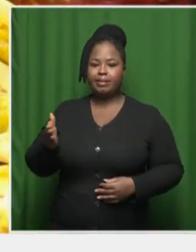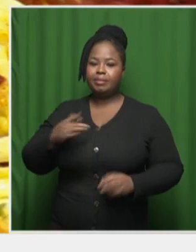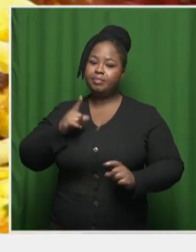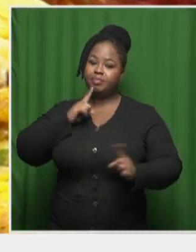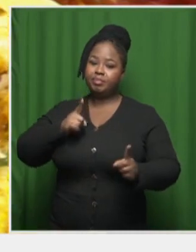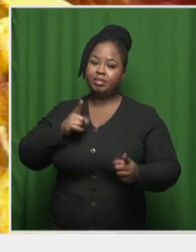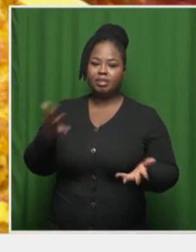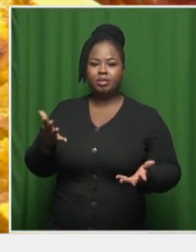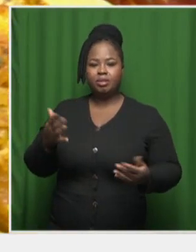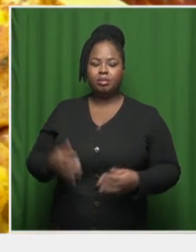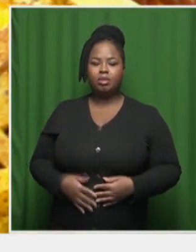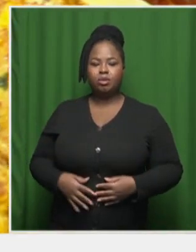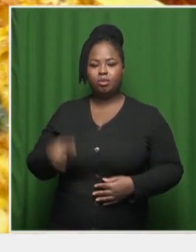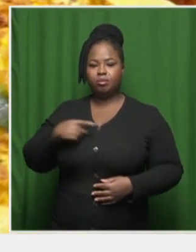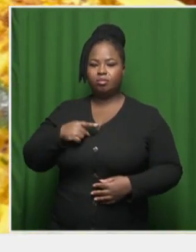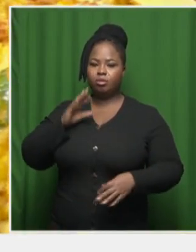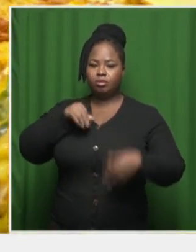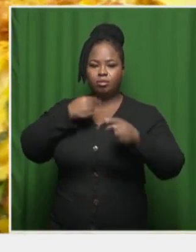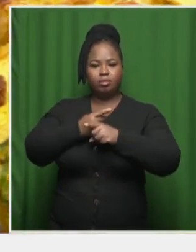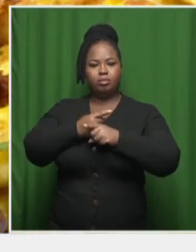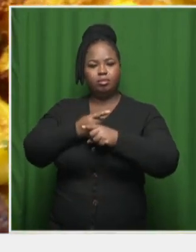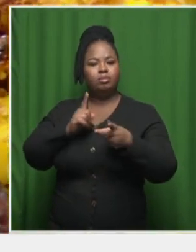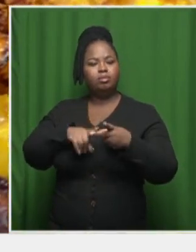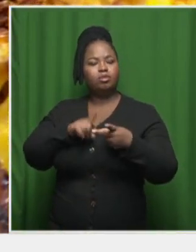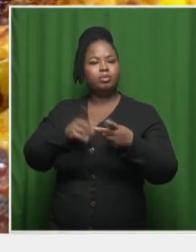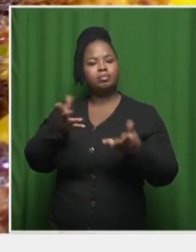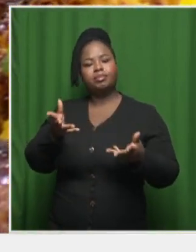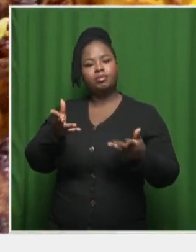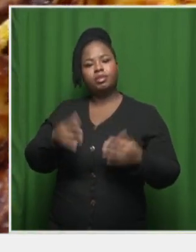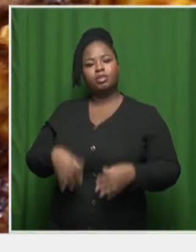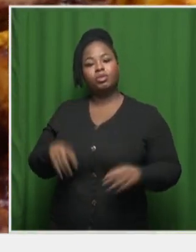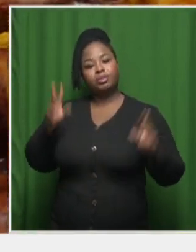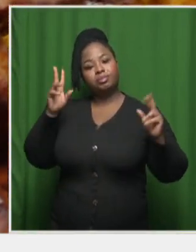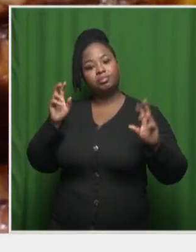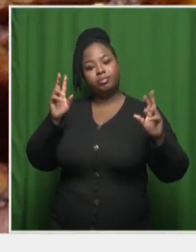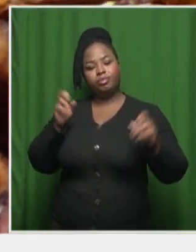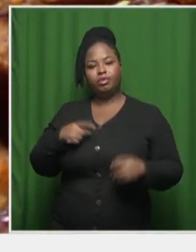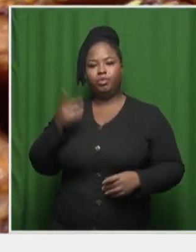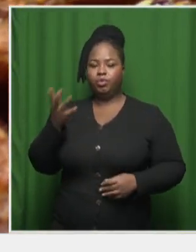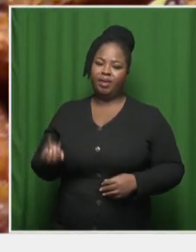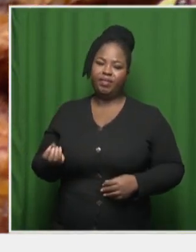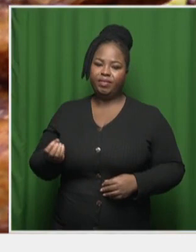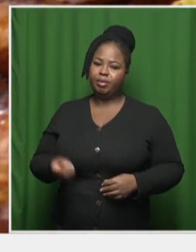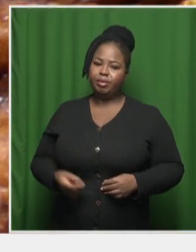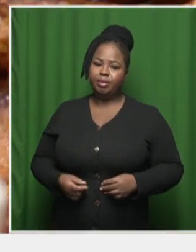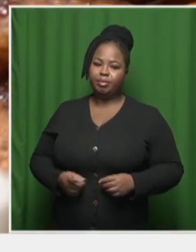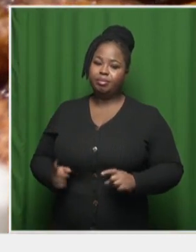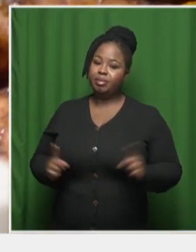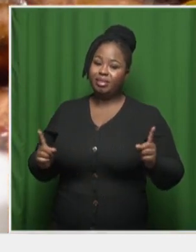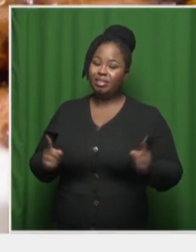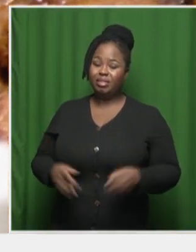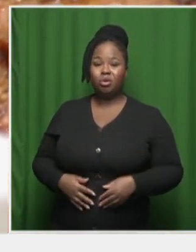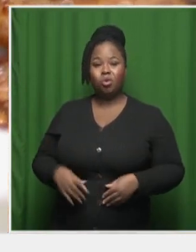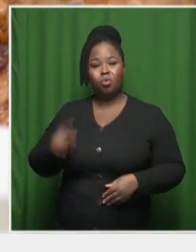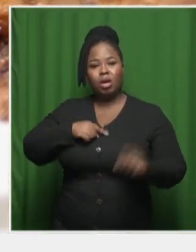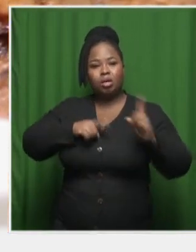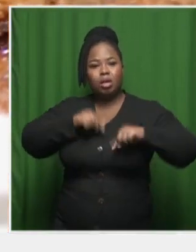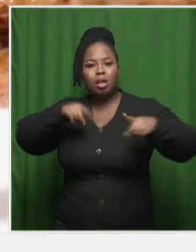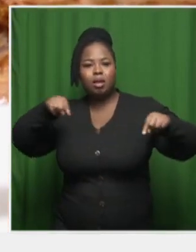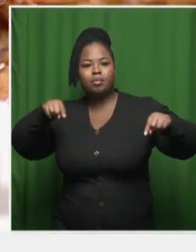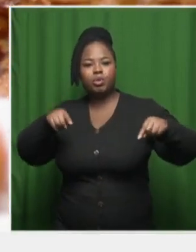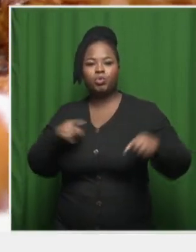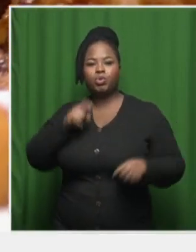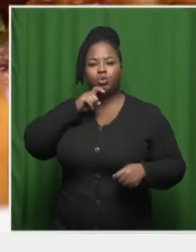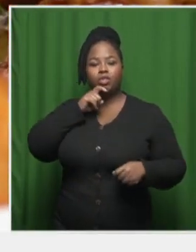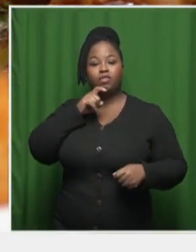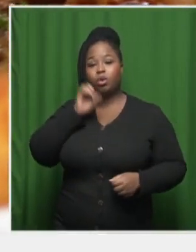about obviously we're talking about the load shedding issue that we have in trying to cook, the versatility with pork